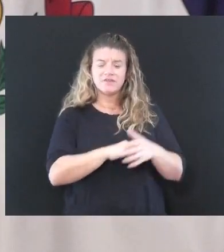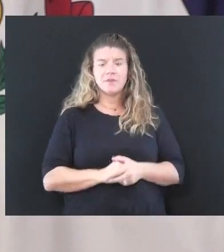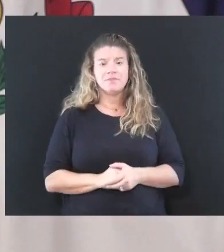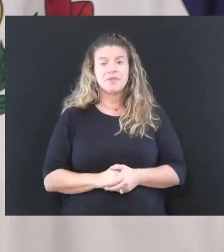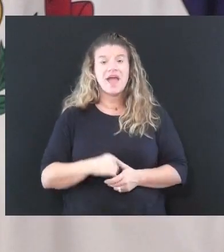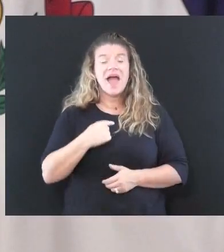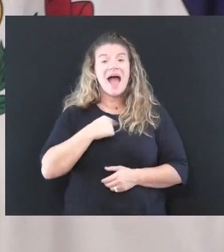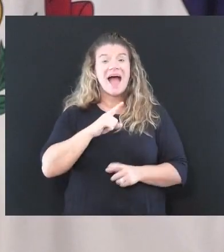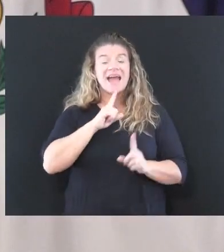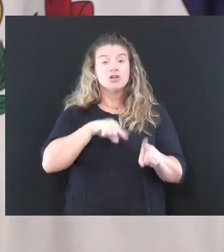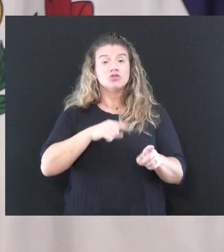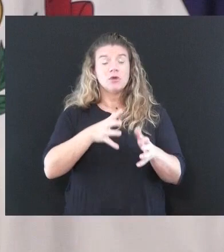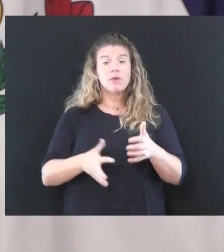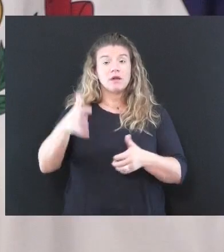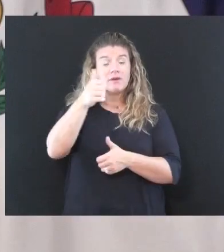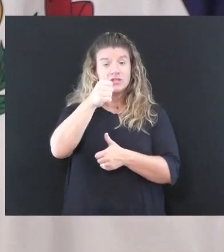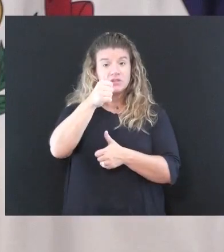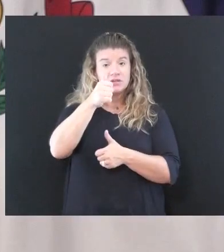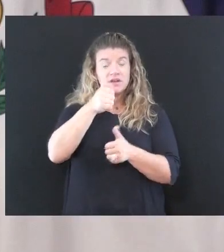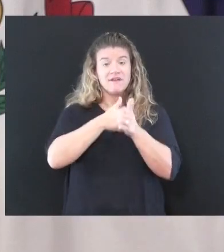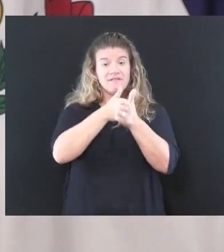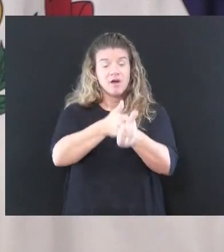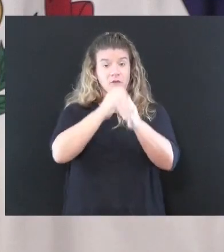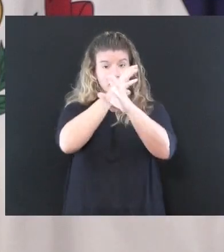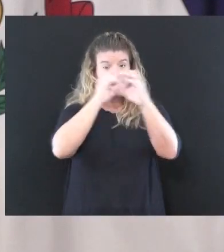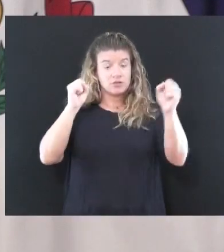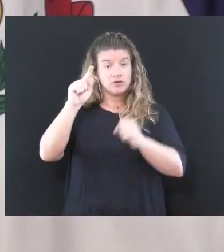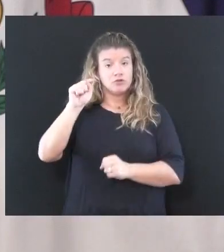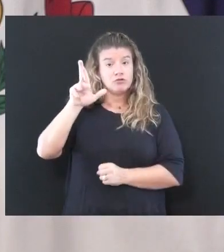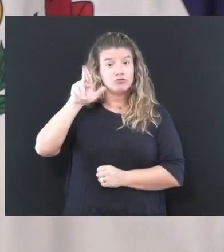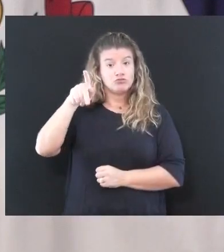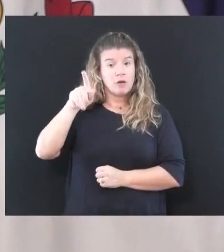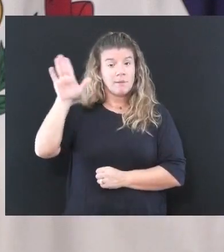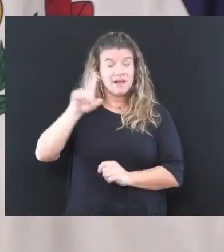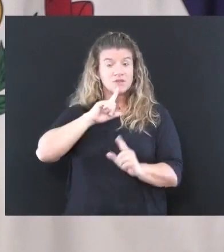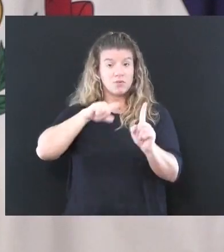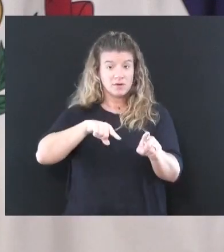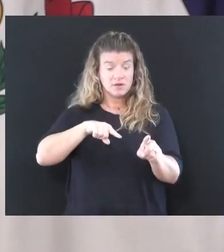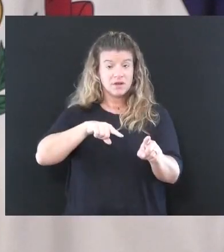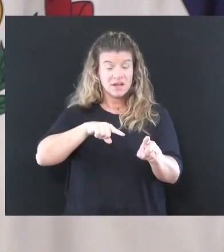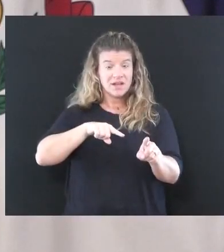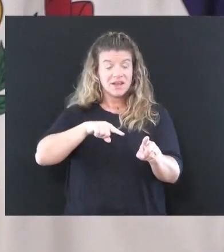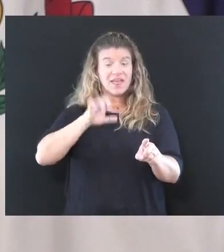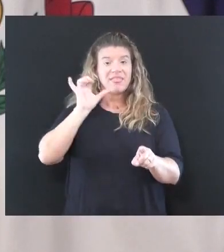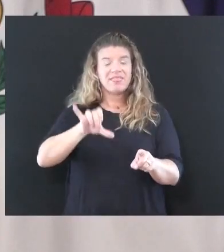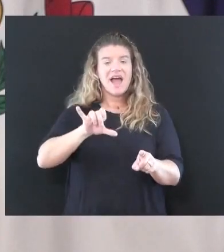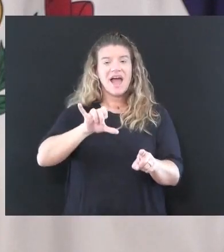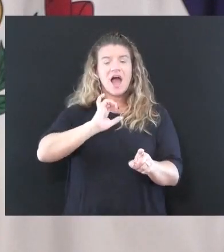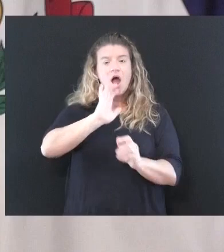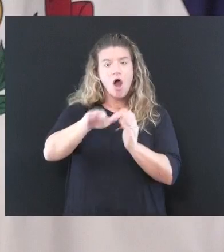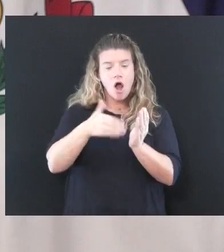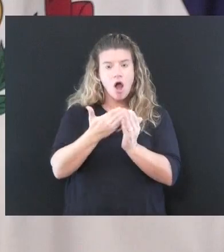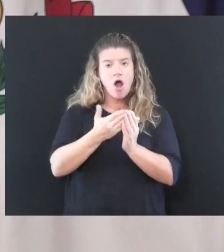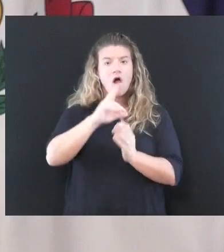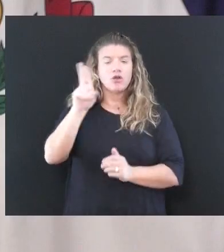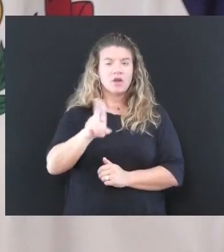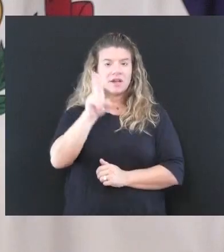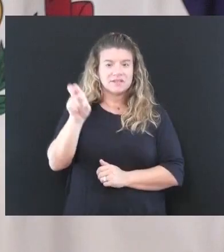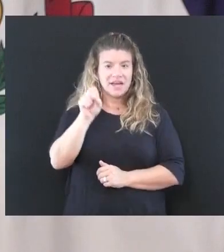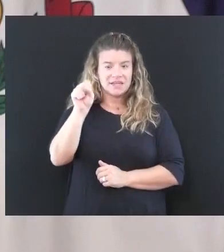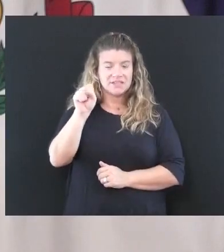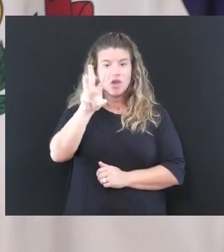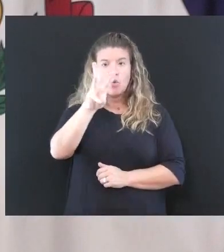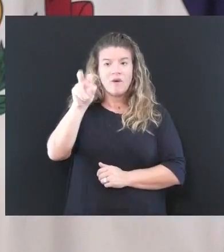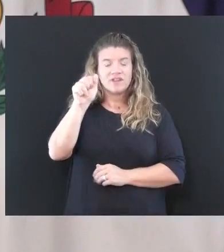a proclamation in accordance with President Trump's proclamation, ordering that all United States and